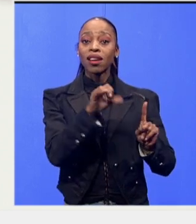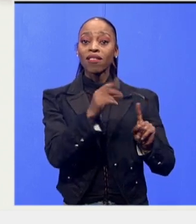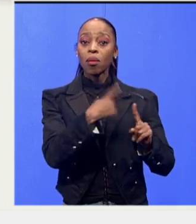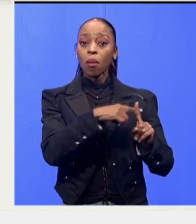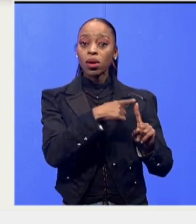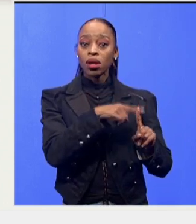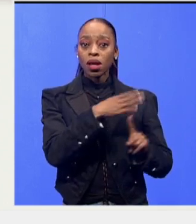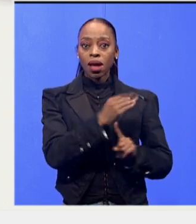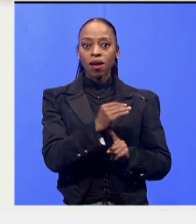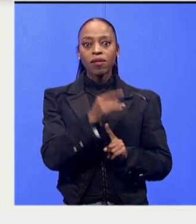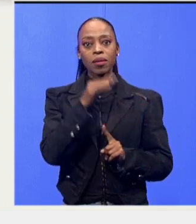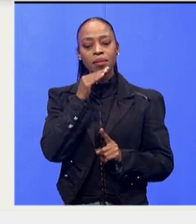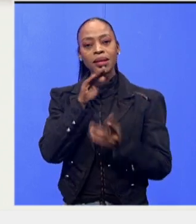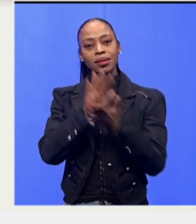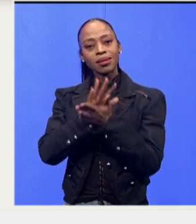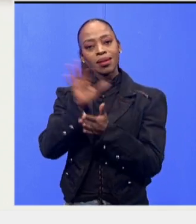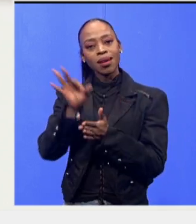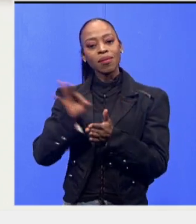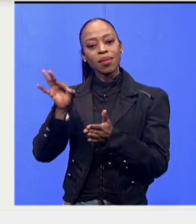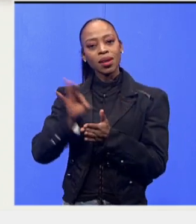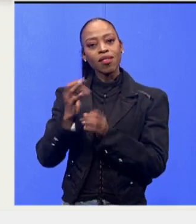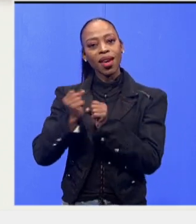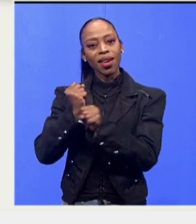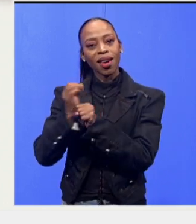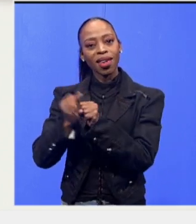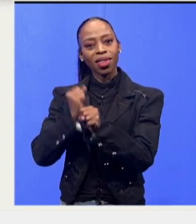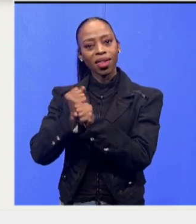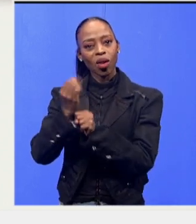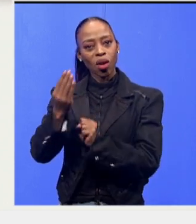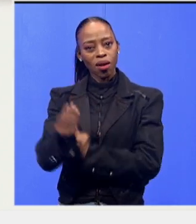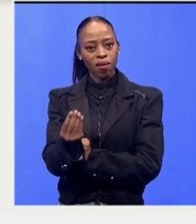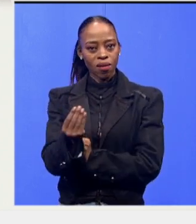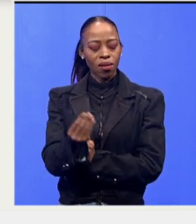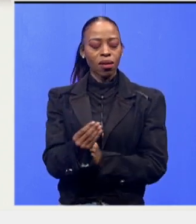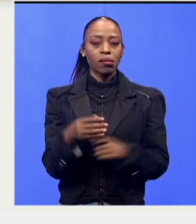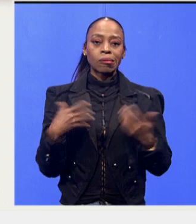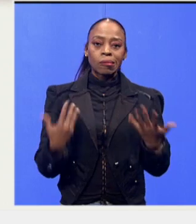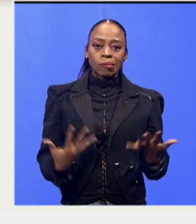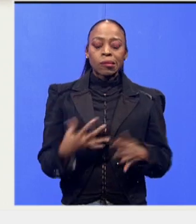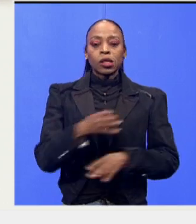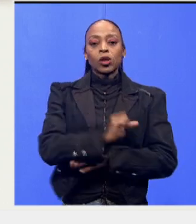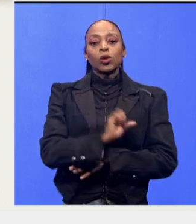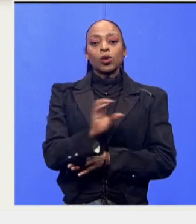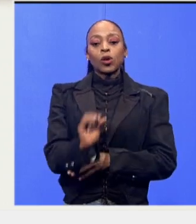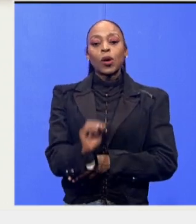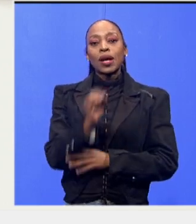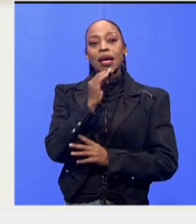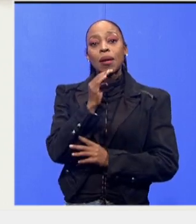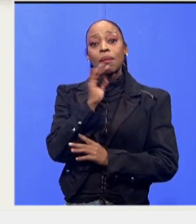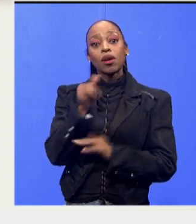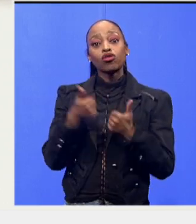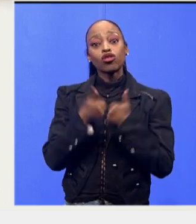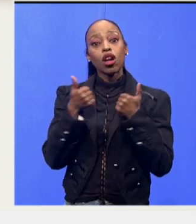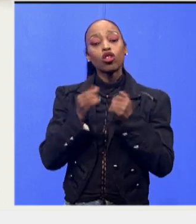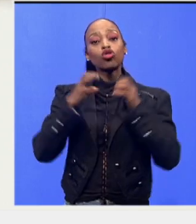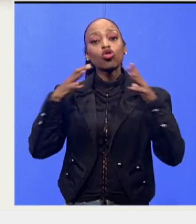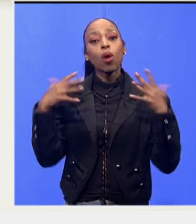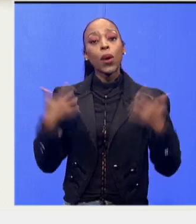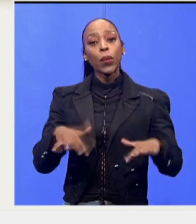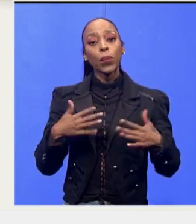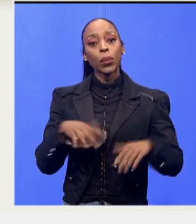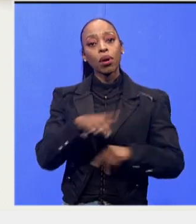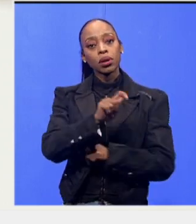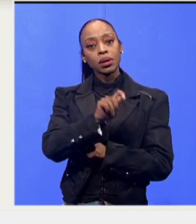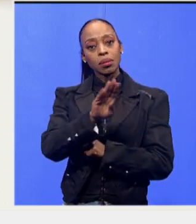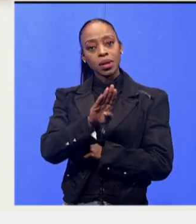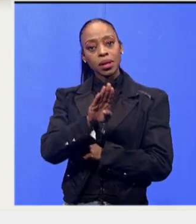for TB is 10% for every year that you live. So the biggest challenge is the TB in people